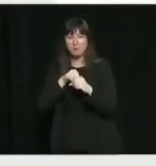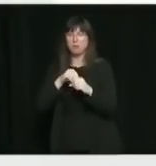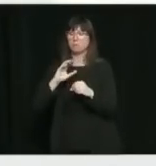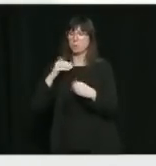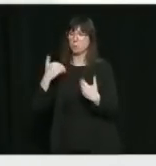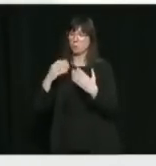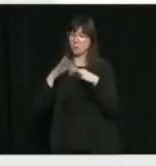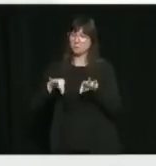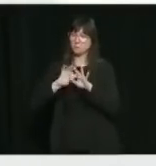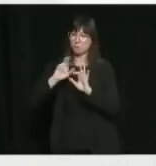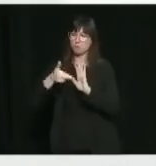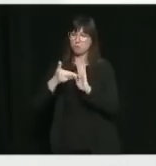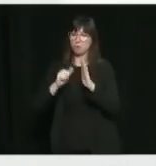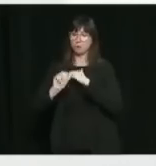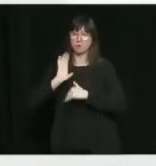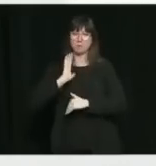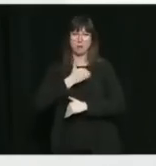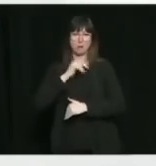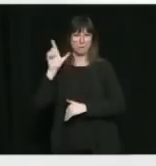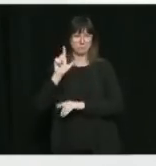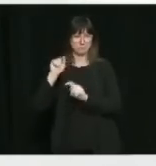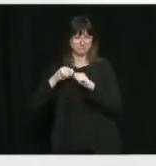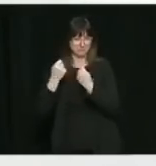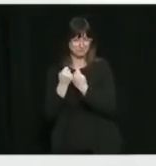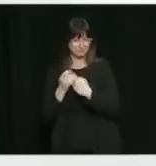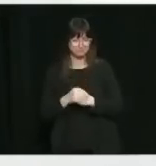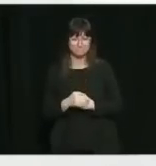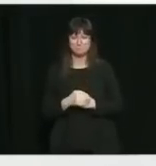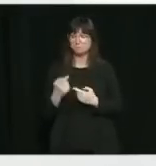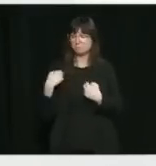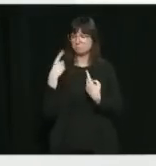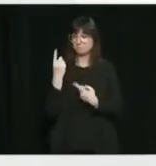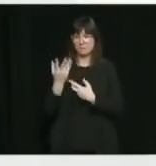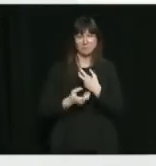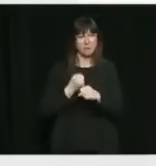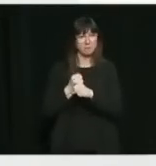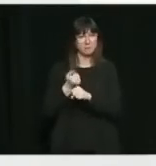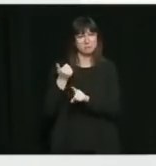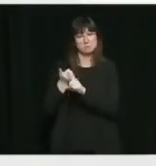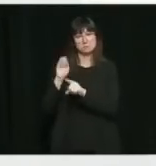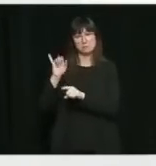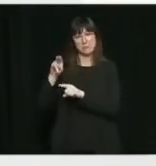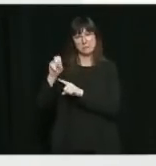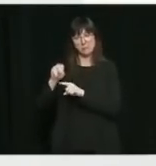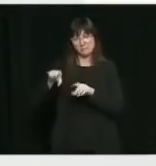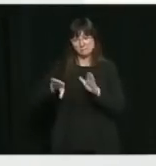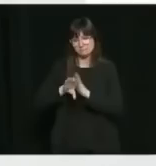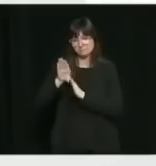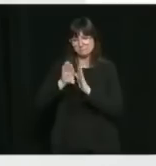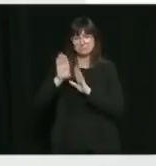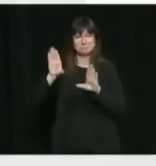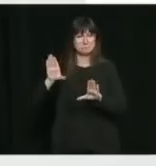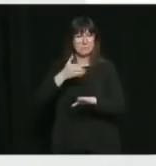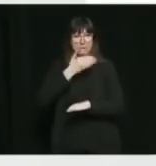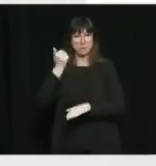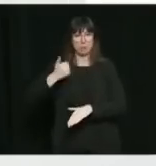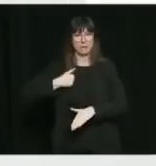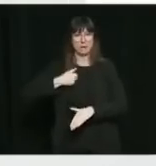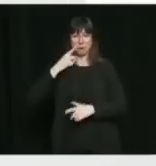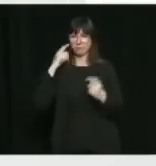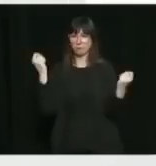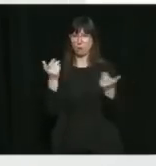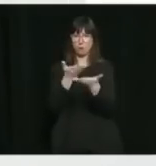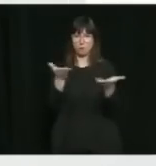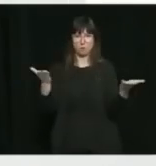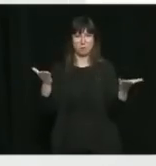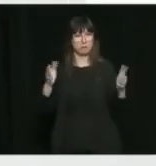Liberal team. Over the past 5 years, Nav has worked tirelessly to build a better Canada for everyone. Look no